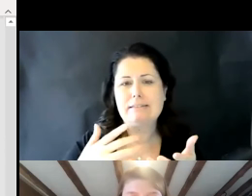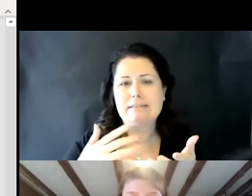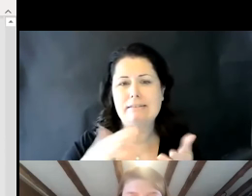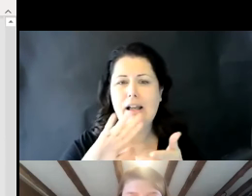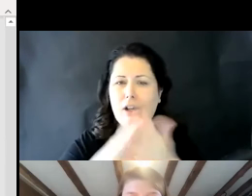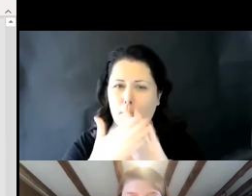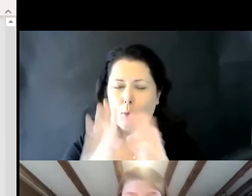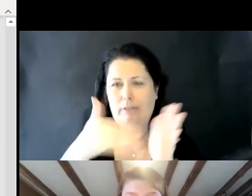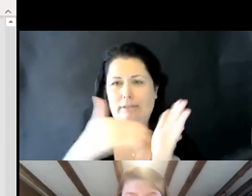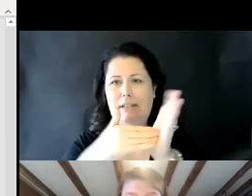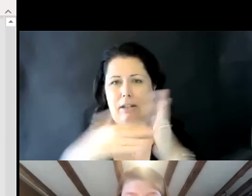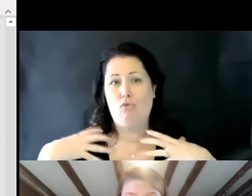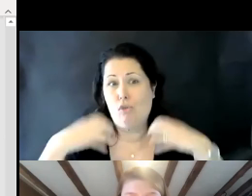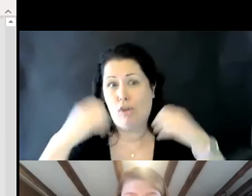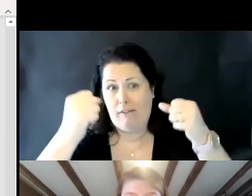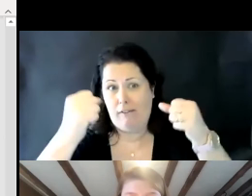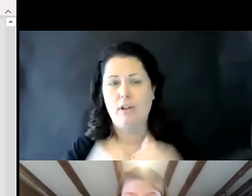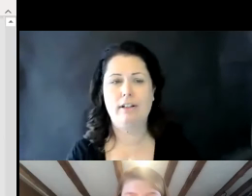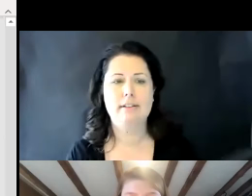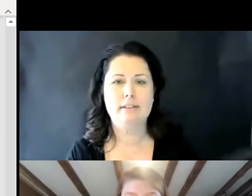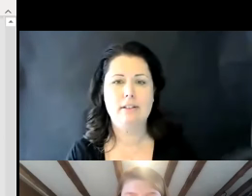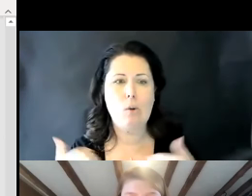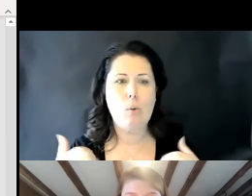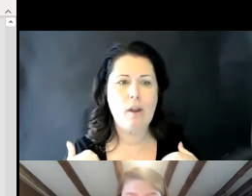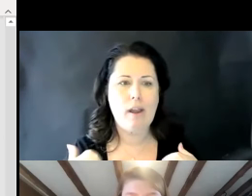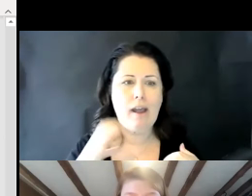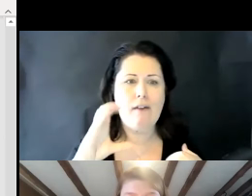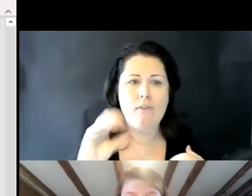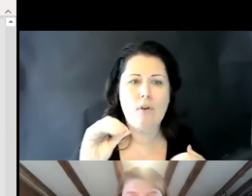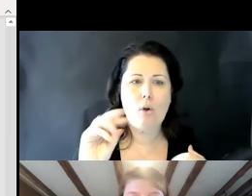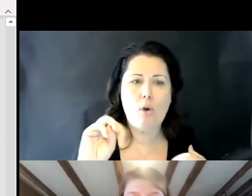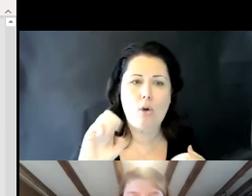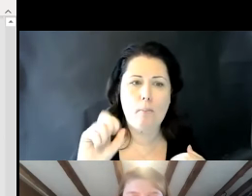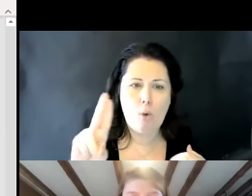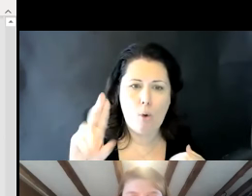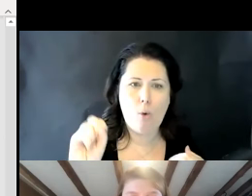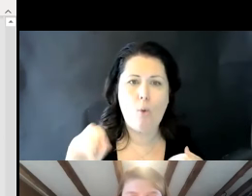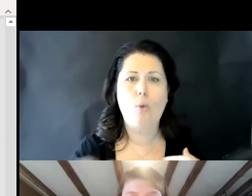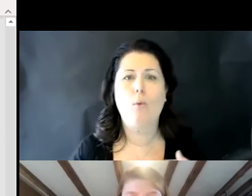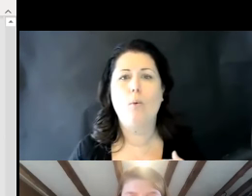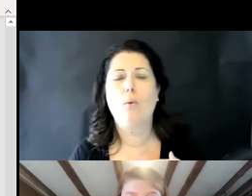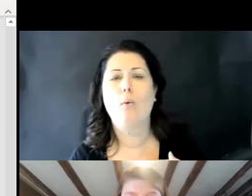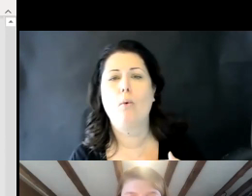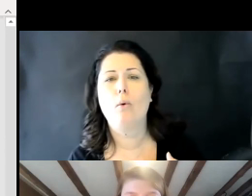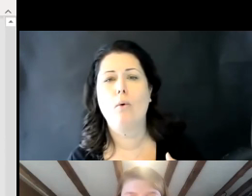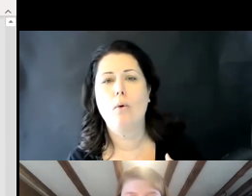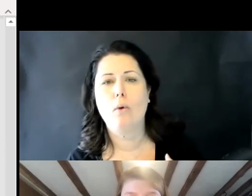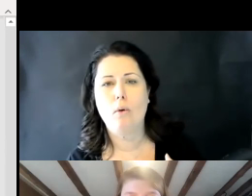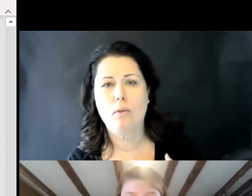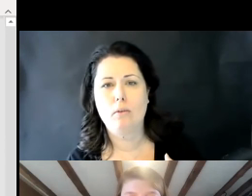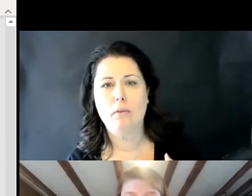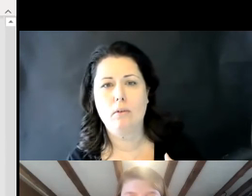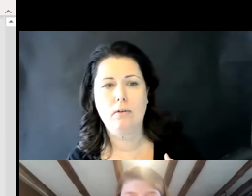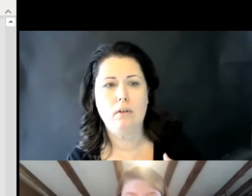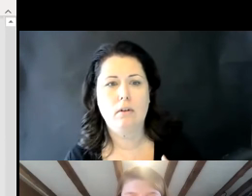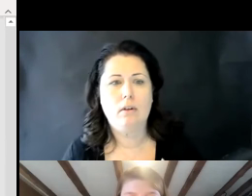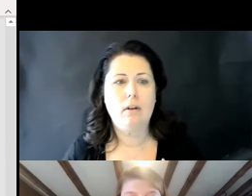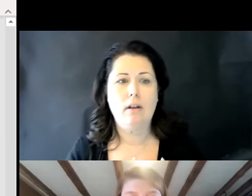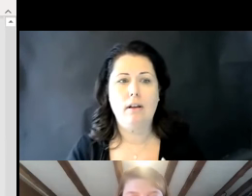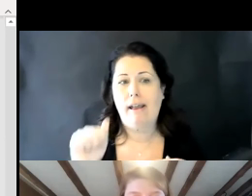Como with us, who's the manager of Foundation for Recovery in Sparks, Nevada. Aaron, over to